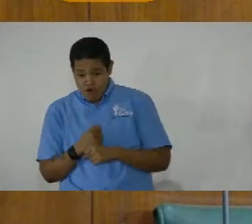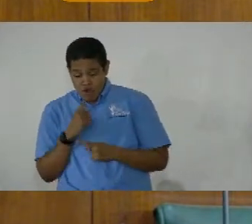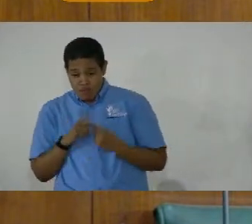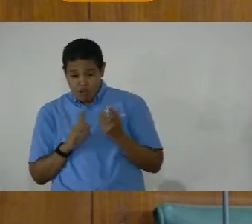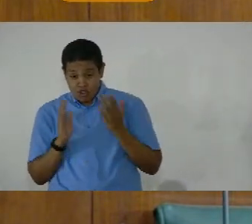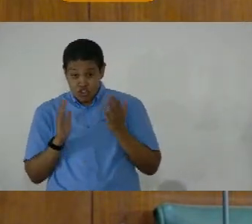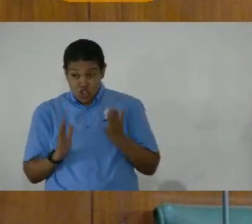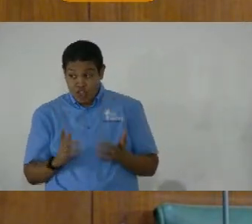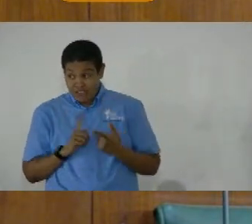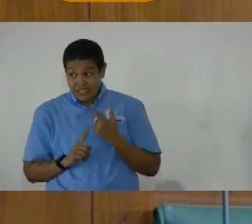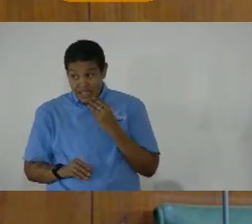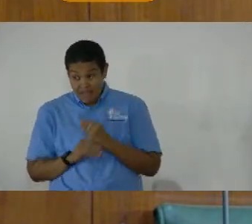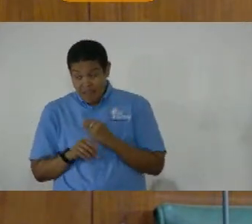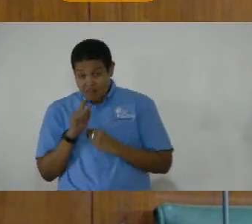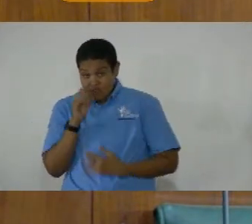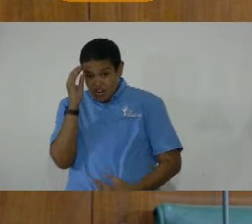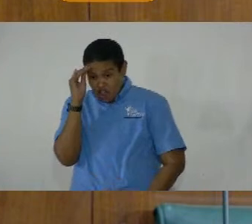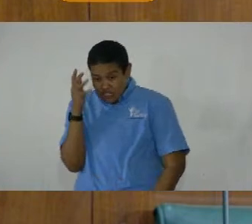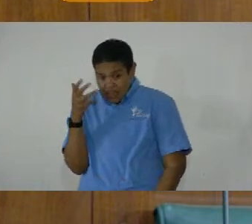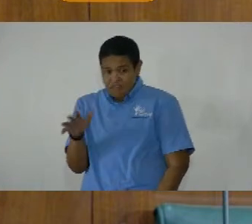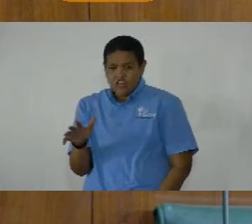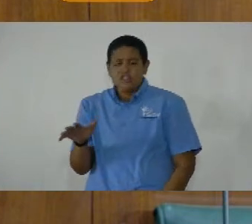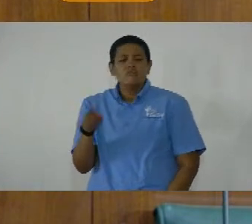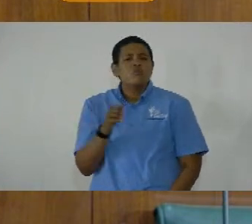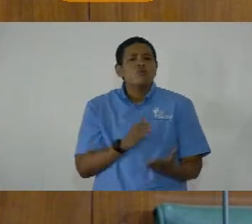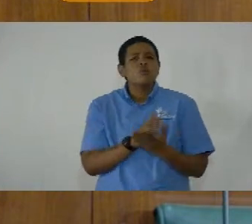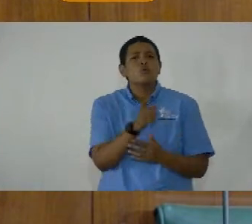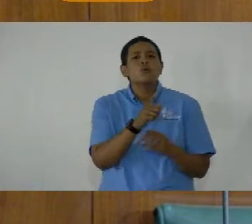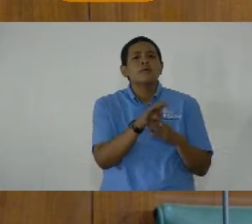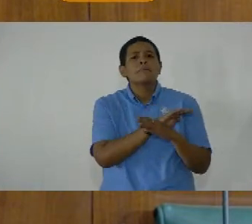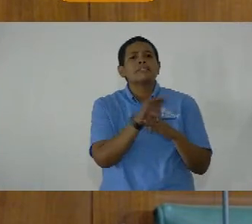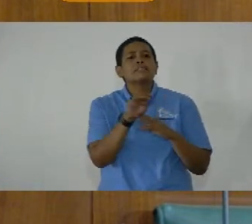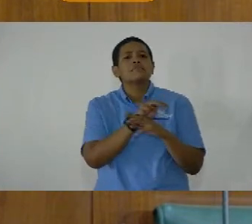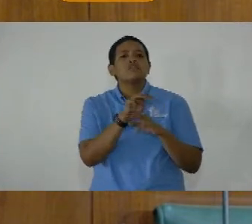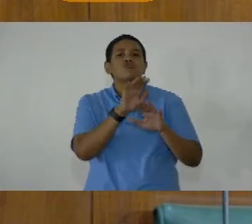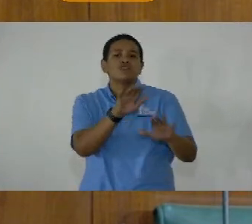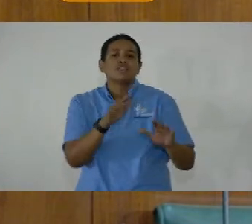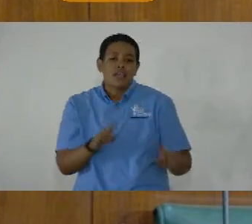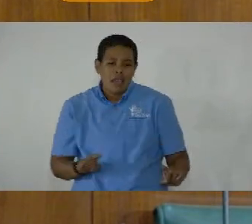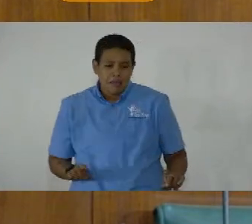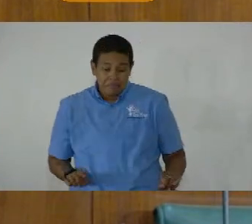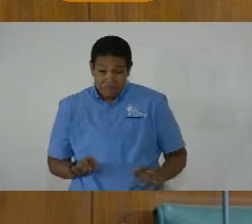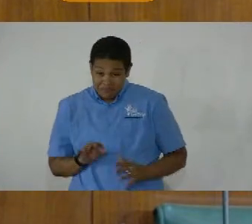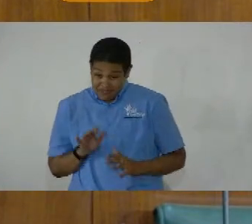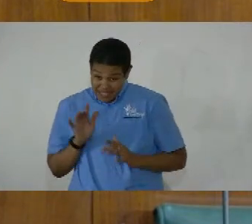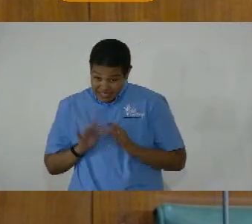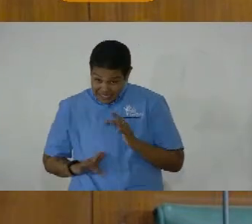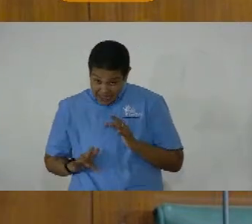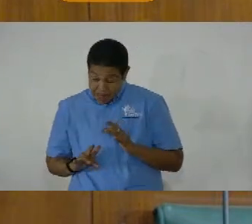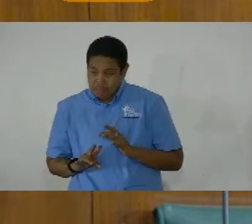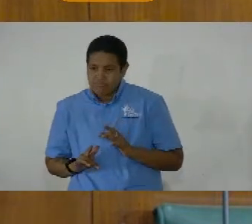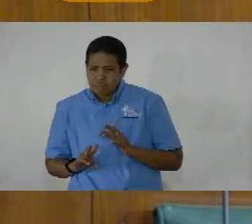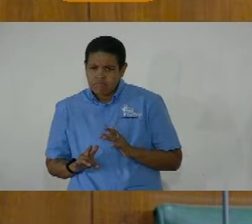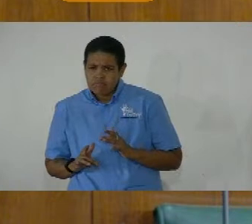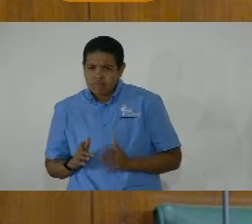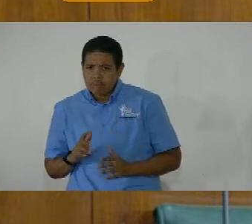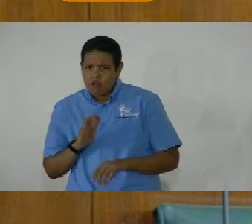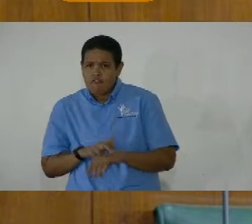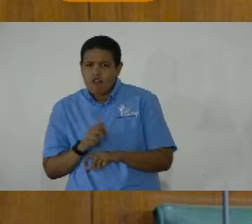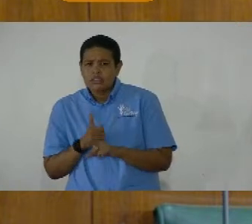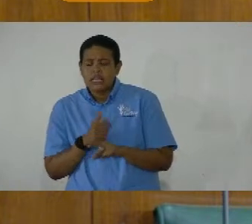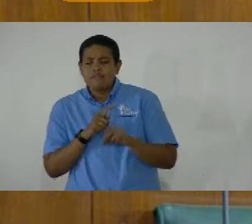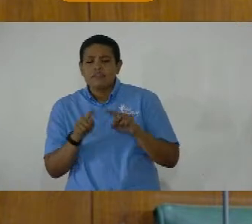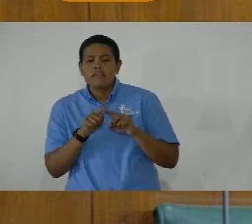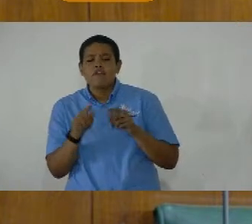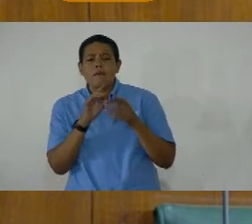services was being considered by the Business Ministry, except, of course, the